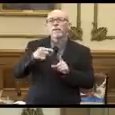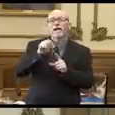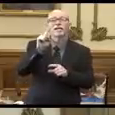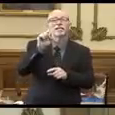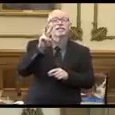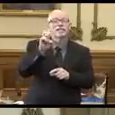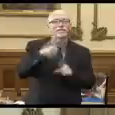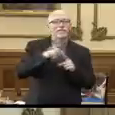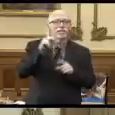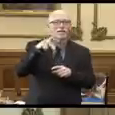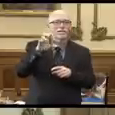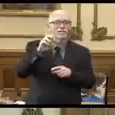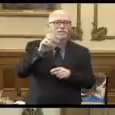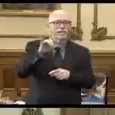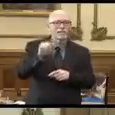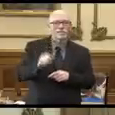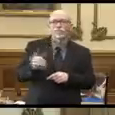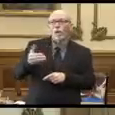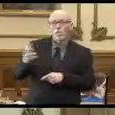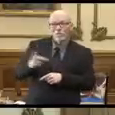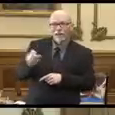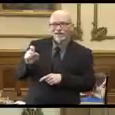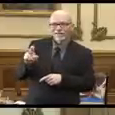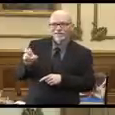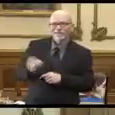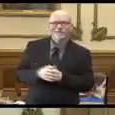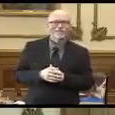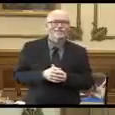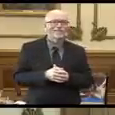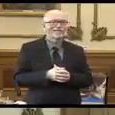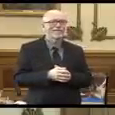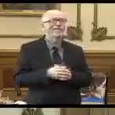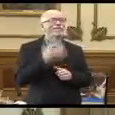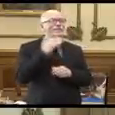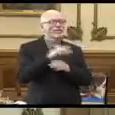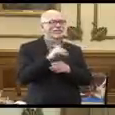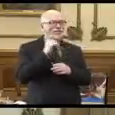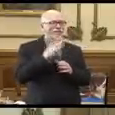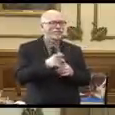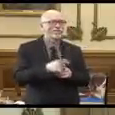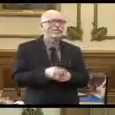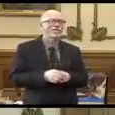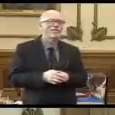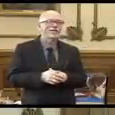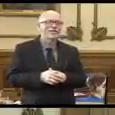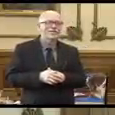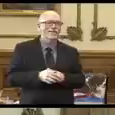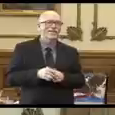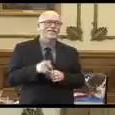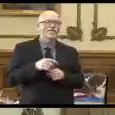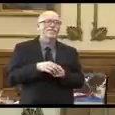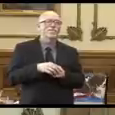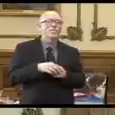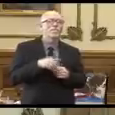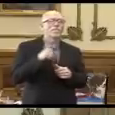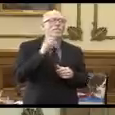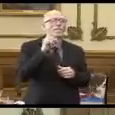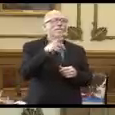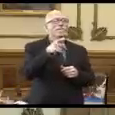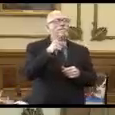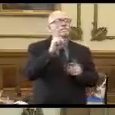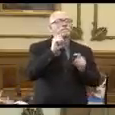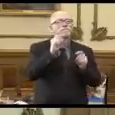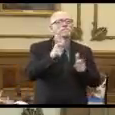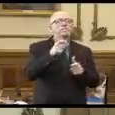with KPC Media. Welcome back, Steve. Good afternoon. Hopefully this is working this time now. Just real